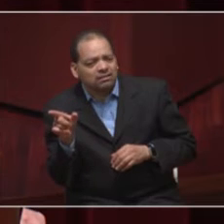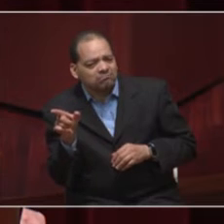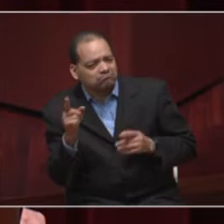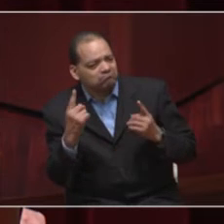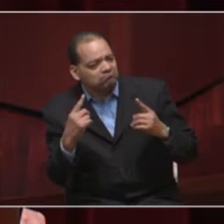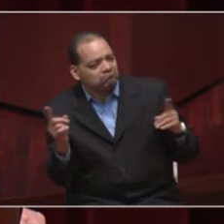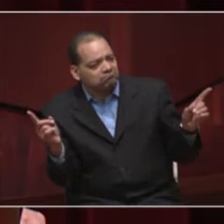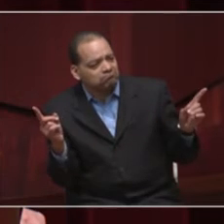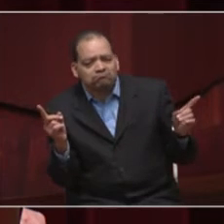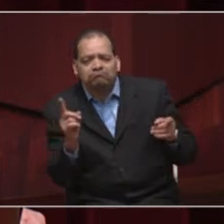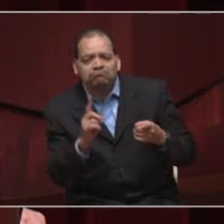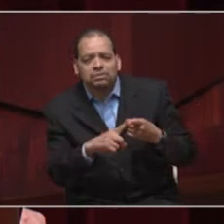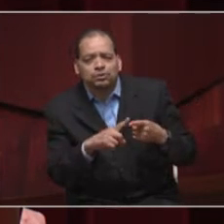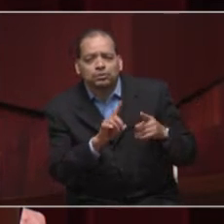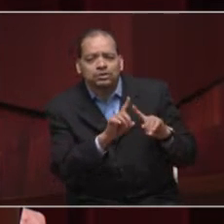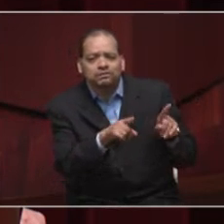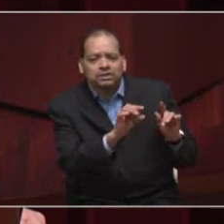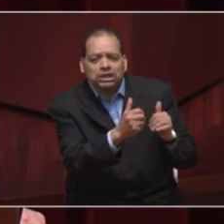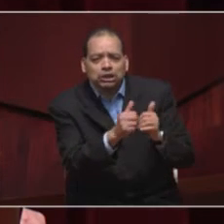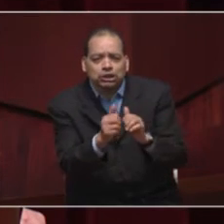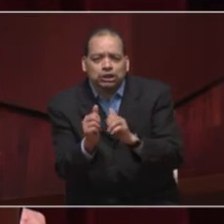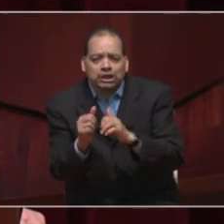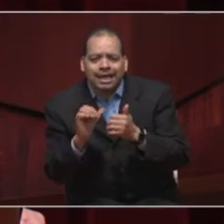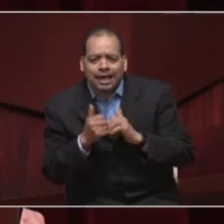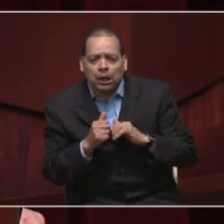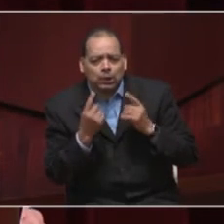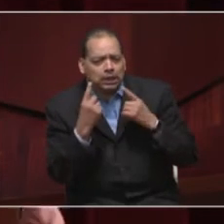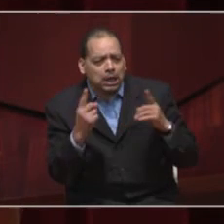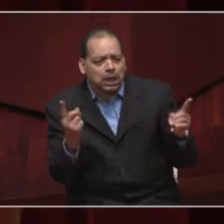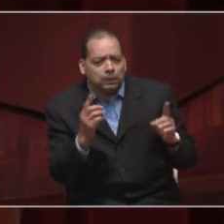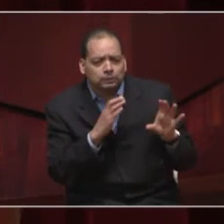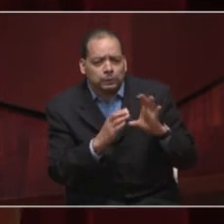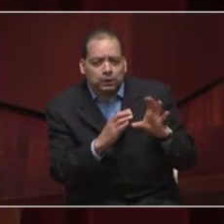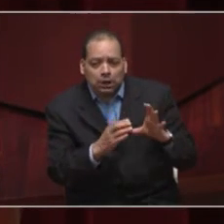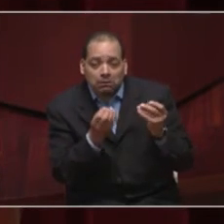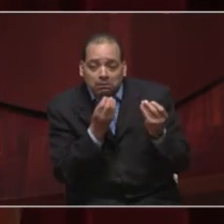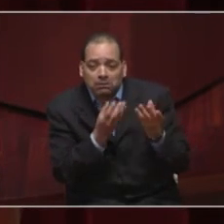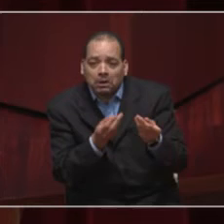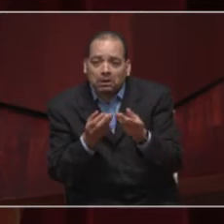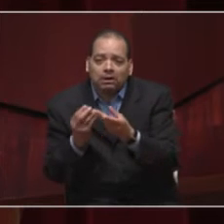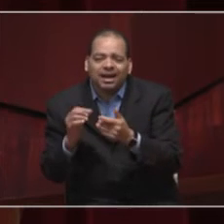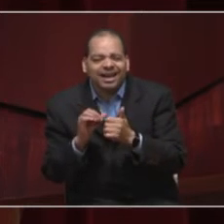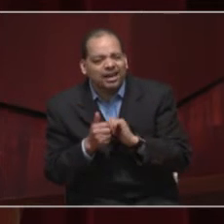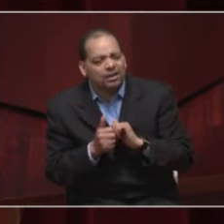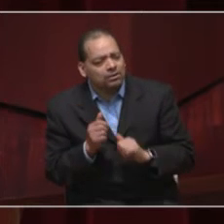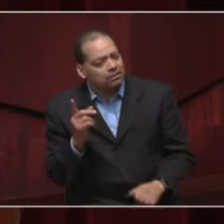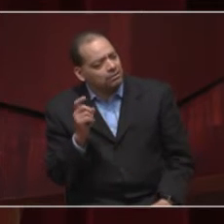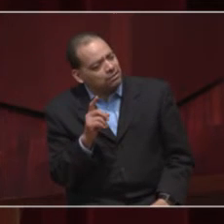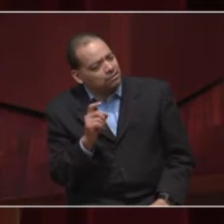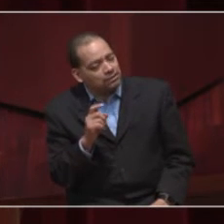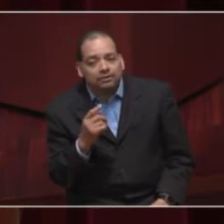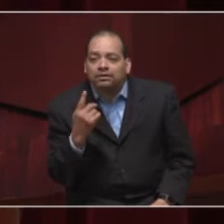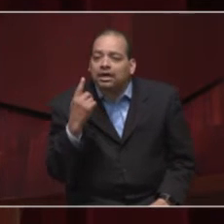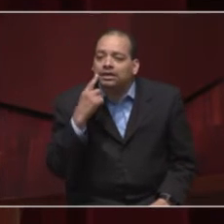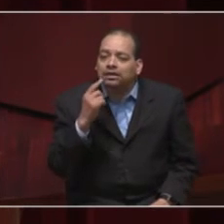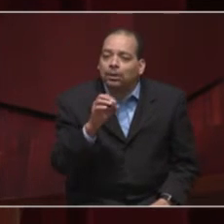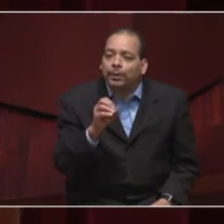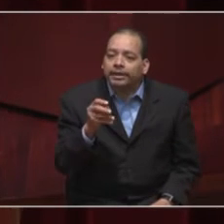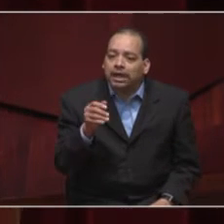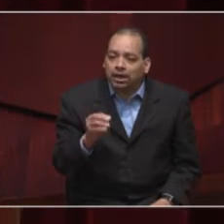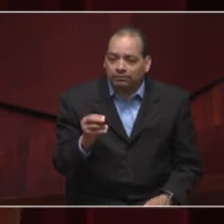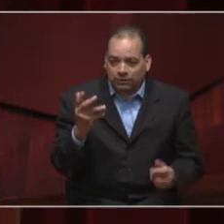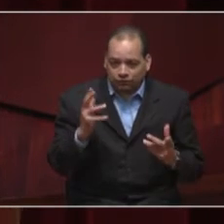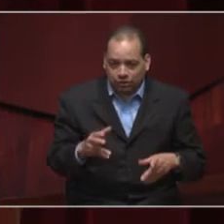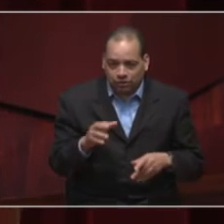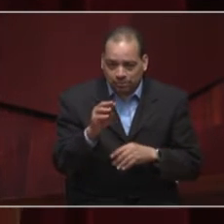the different agencies? How is it being communicated to the agencies? I believe OPM sent this memo around to